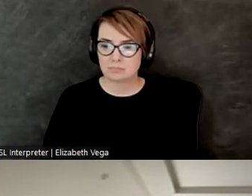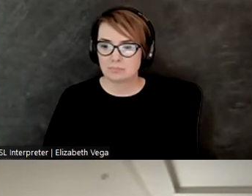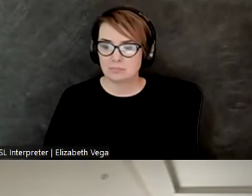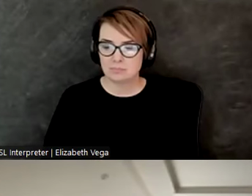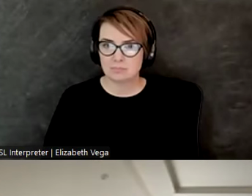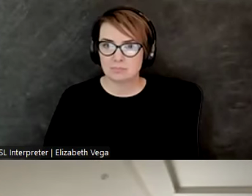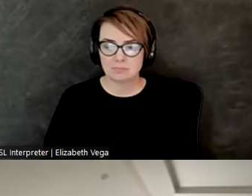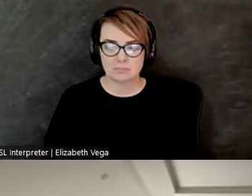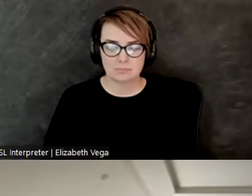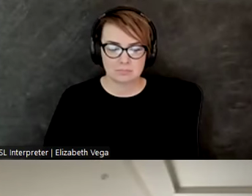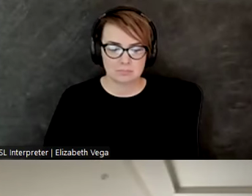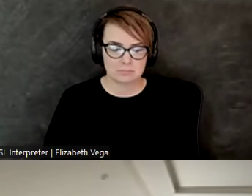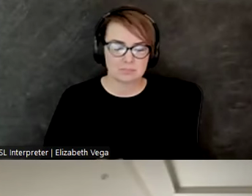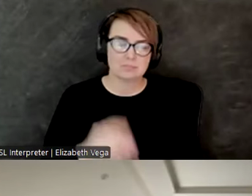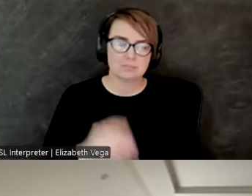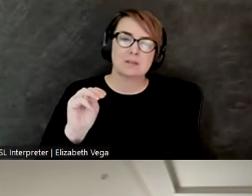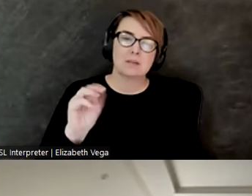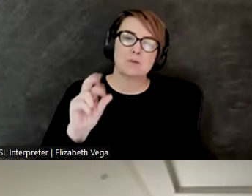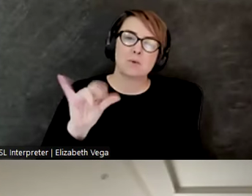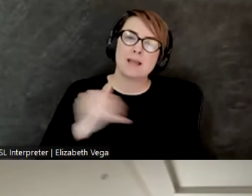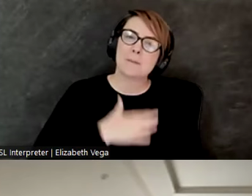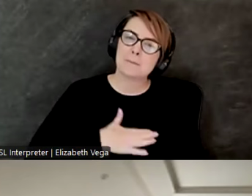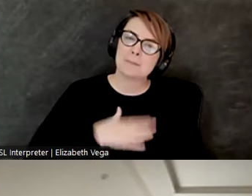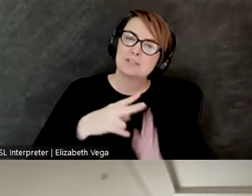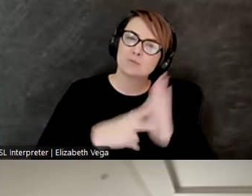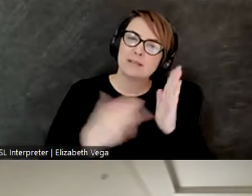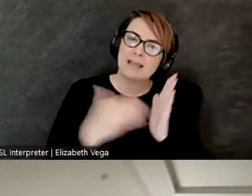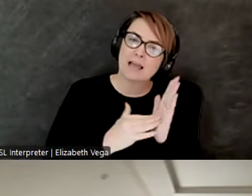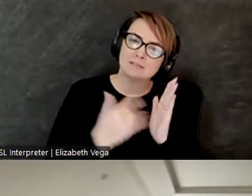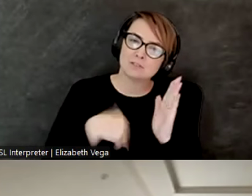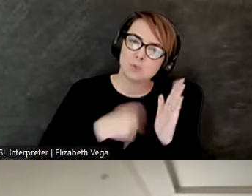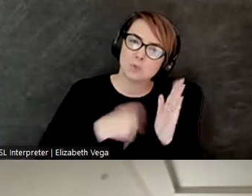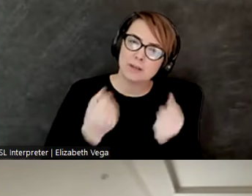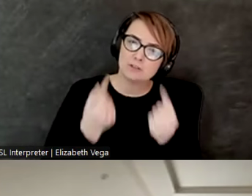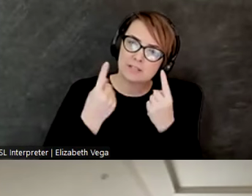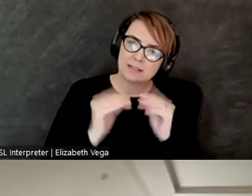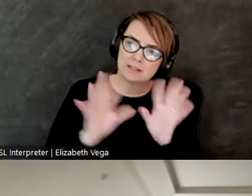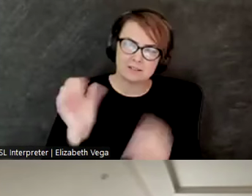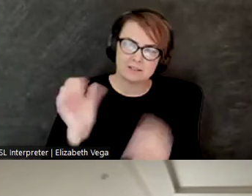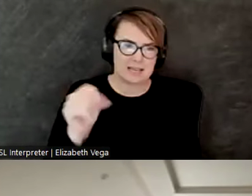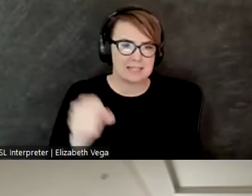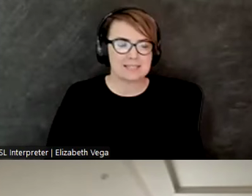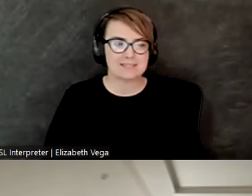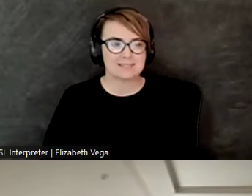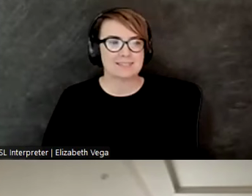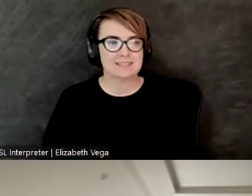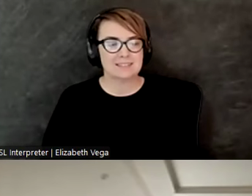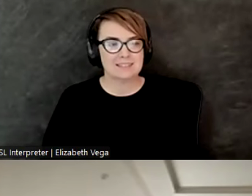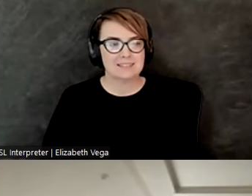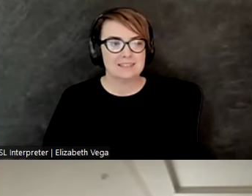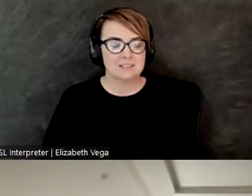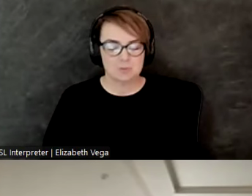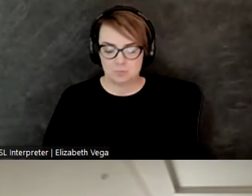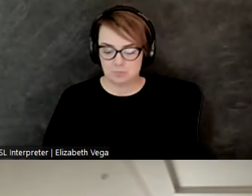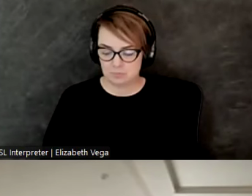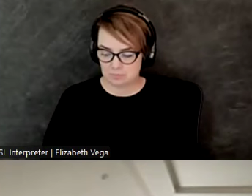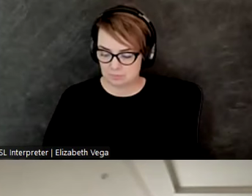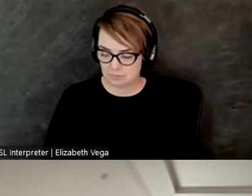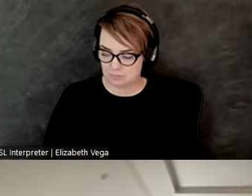Can you read it again so that we're clear? Thank you. Absolutely. Please. This to make a